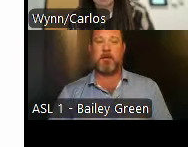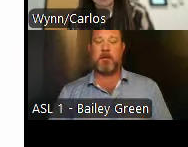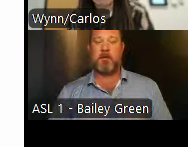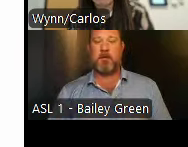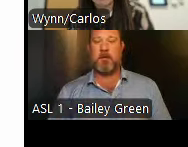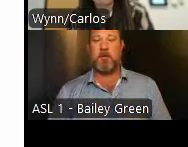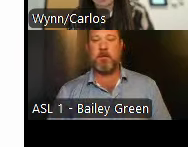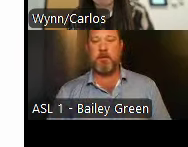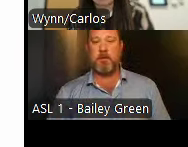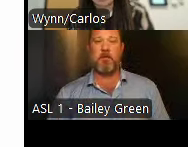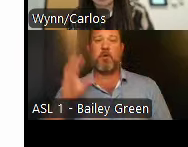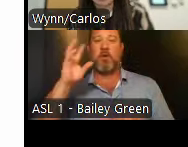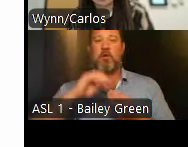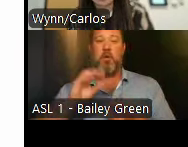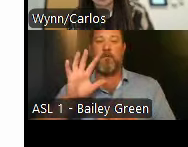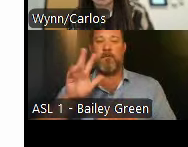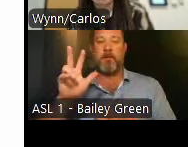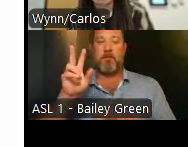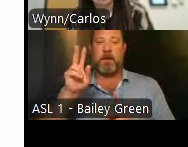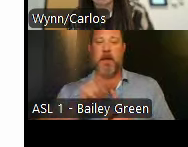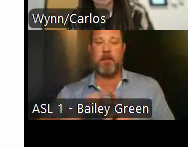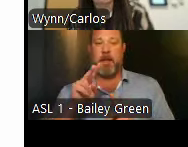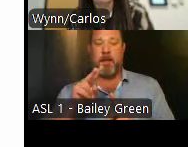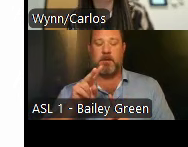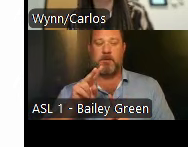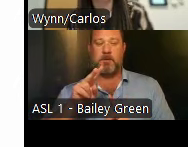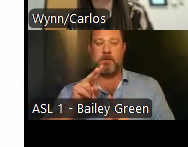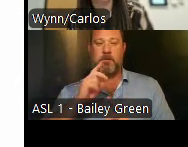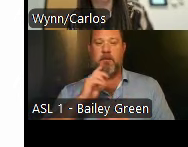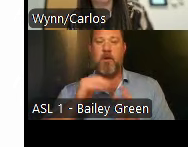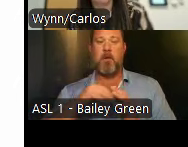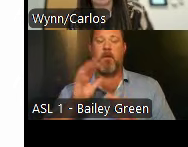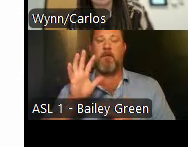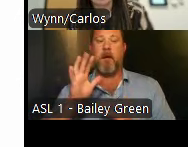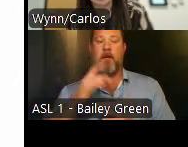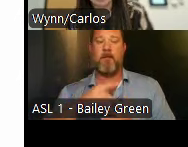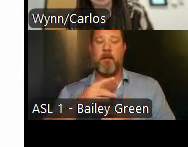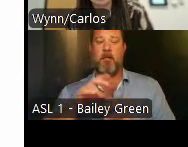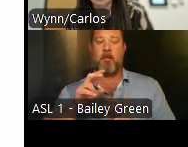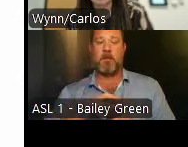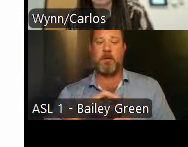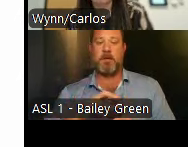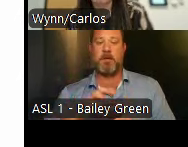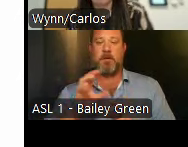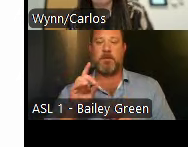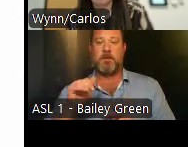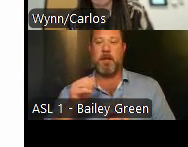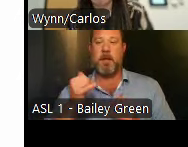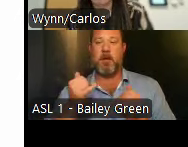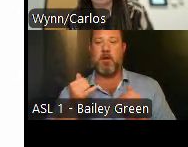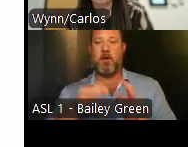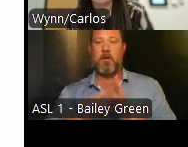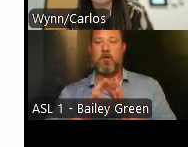of 53 applications were submitted for up to 5 available seats. And CDA is currently reviewing